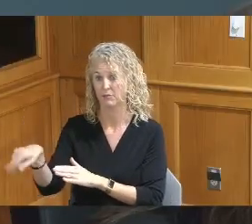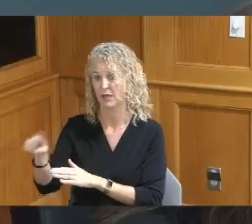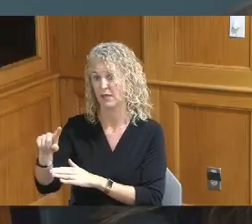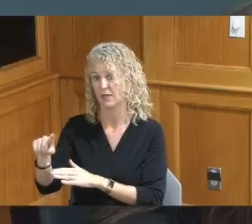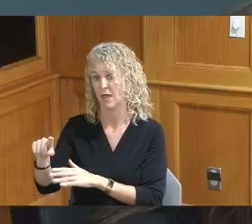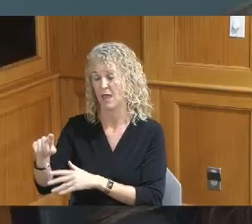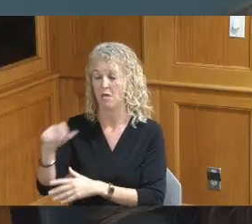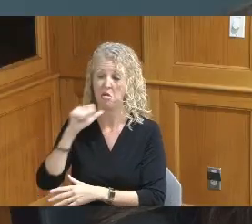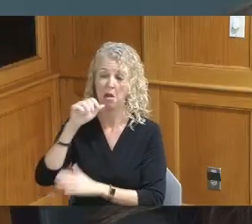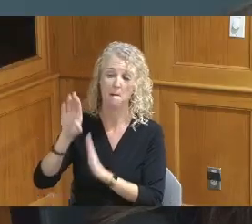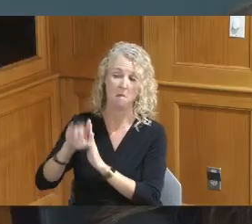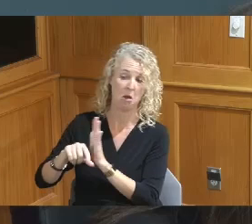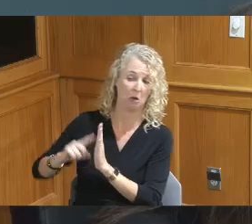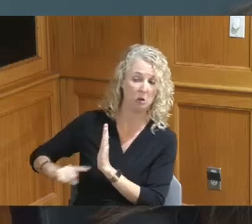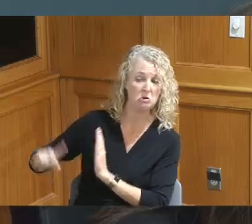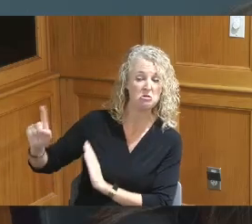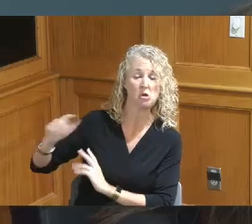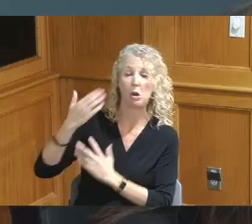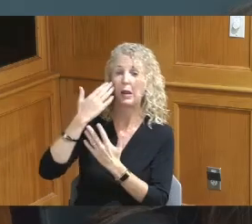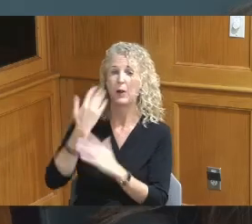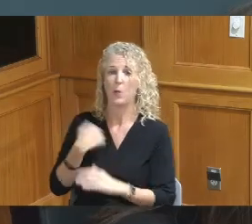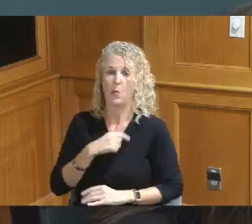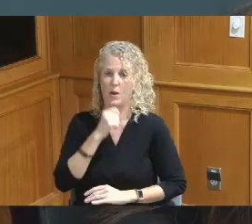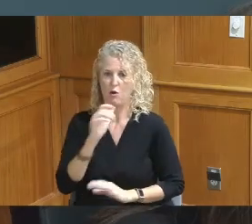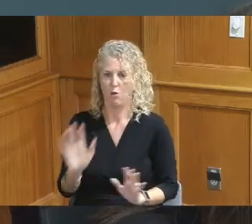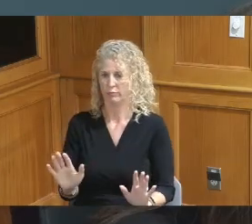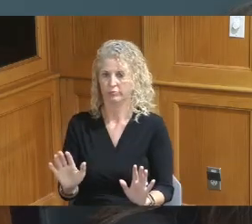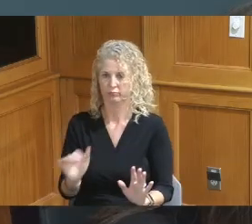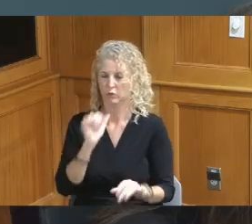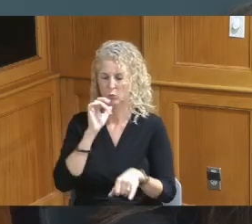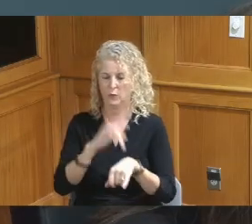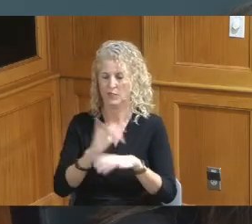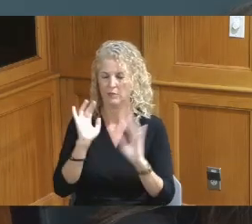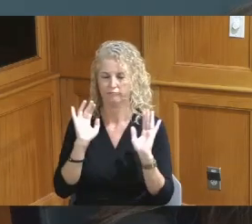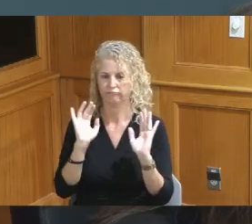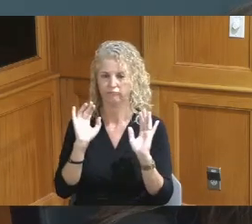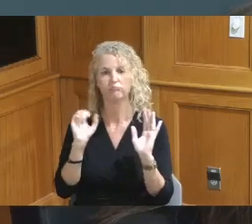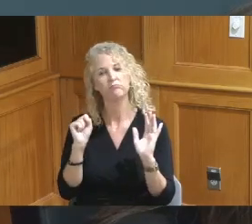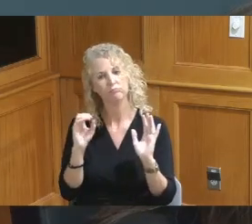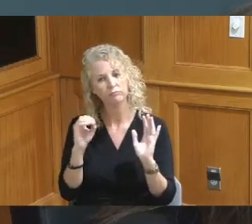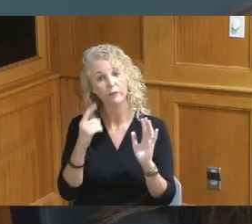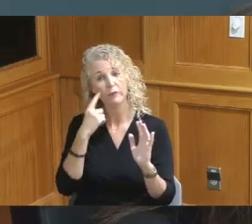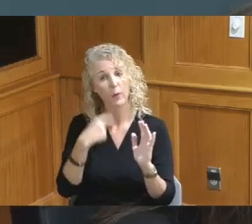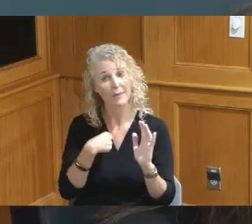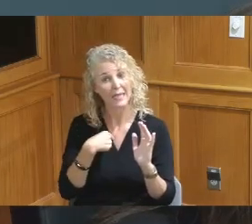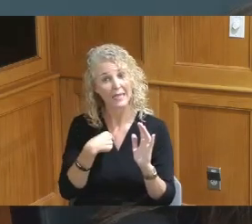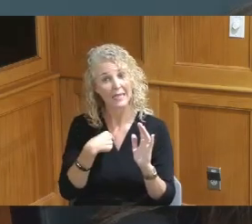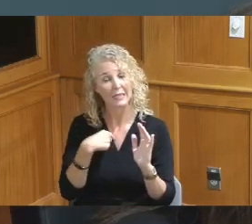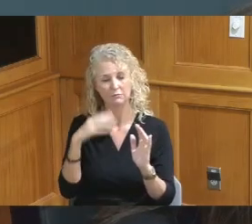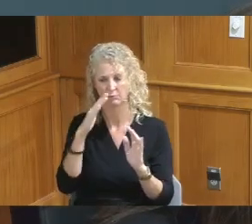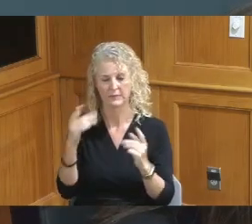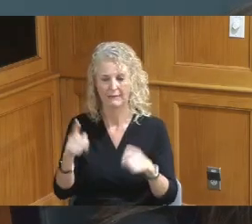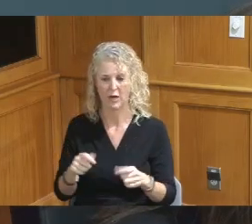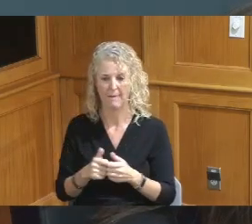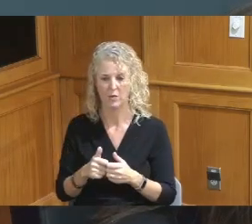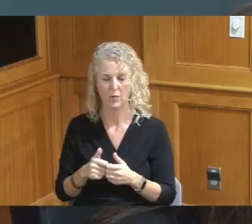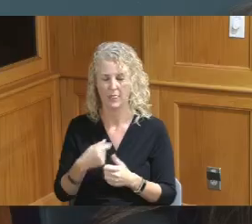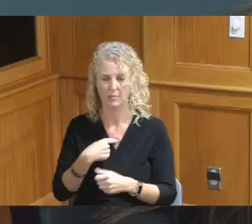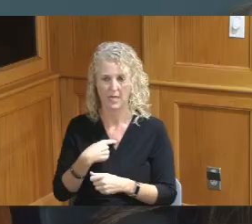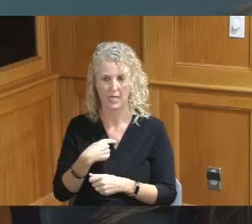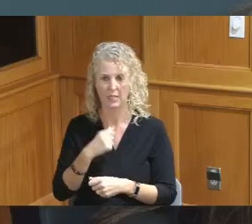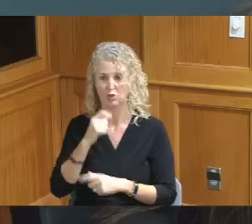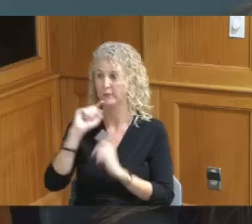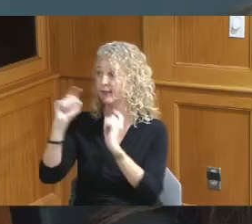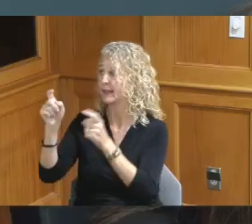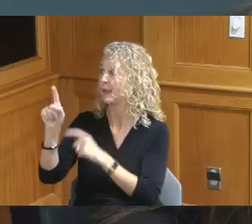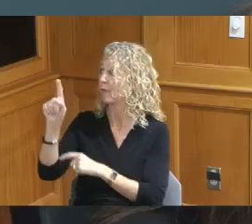look at the background of, and we don't do that. We don't work like that. So for me, that would never happen, to just give